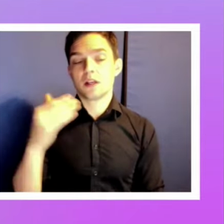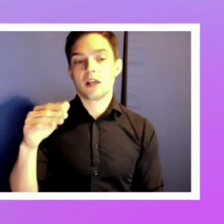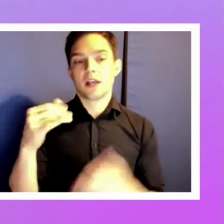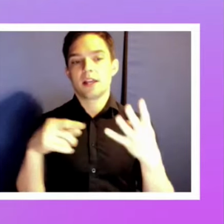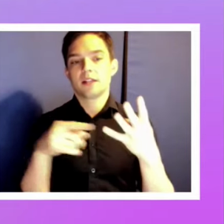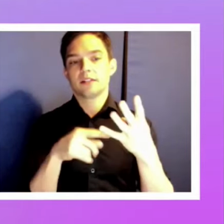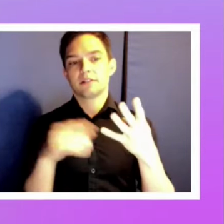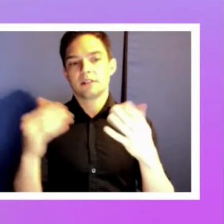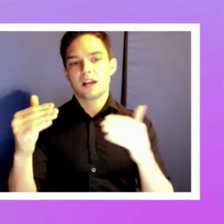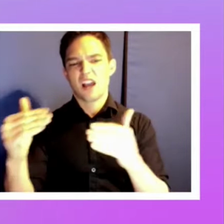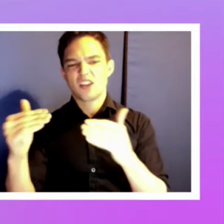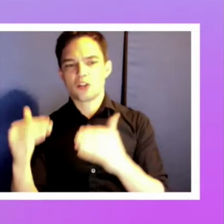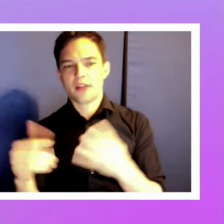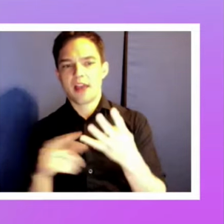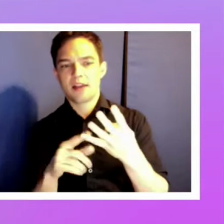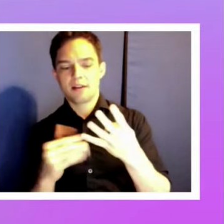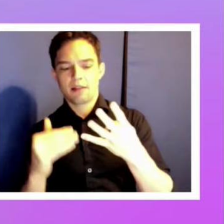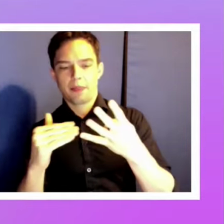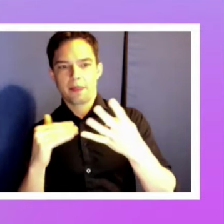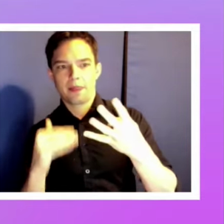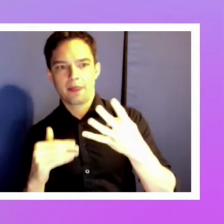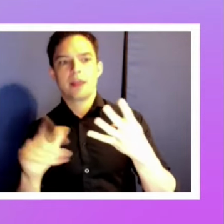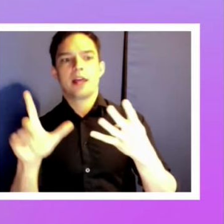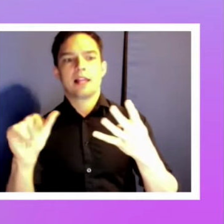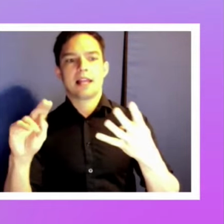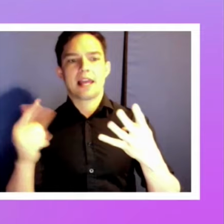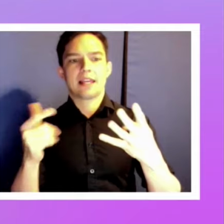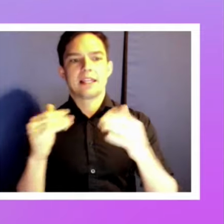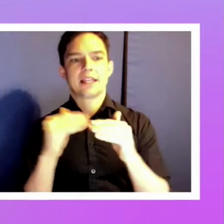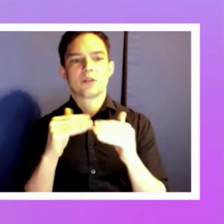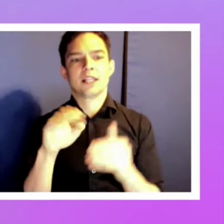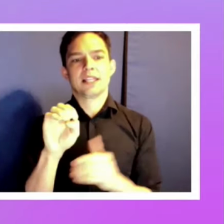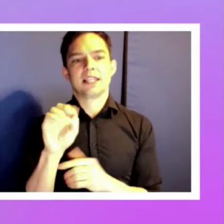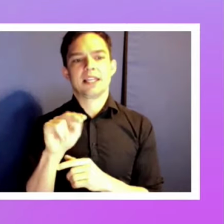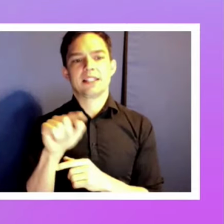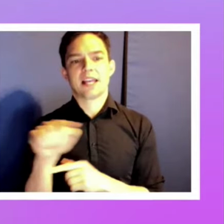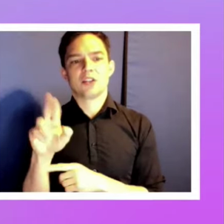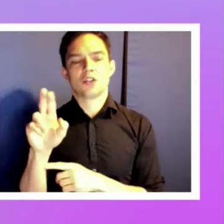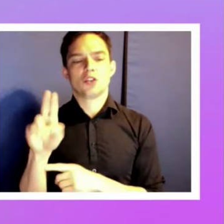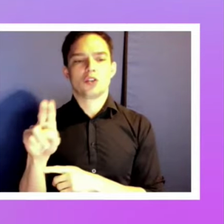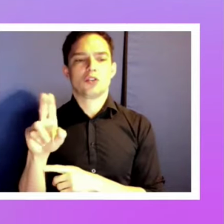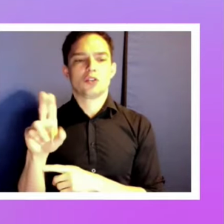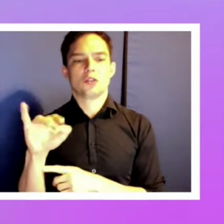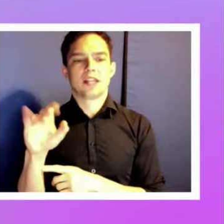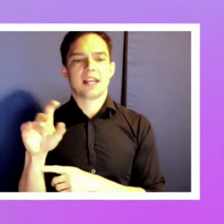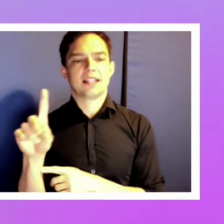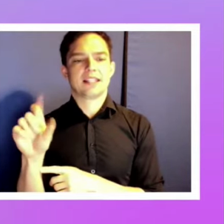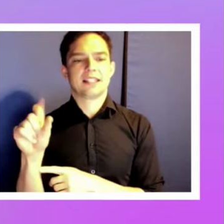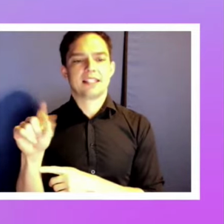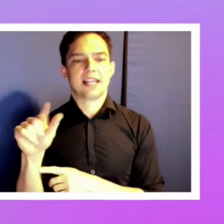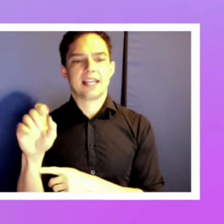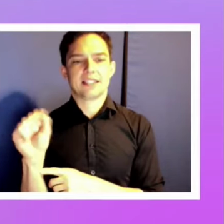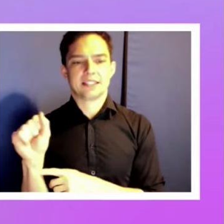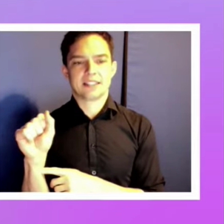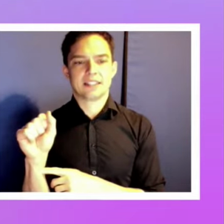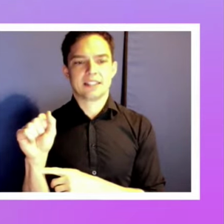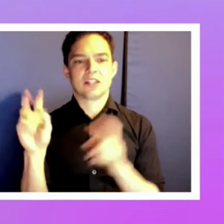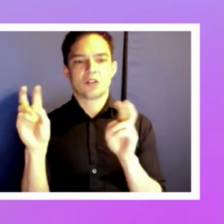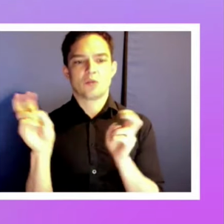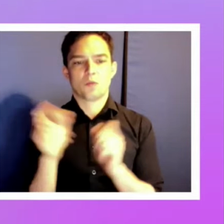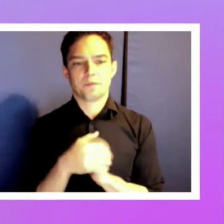is lang equals, and then in quotes, EN-United States, end quote.